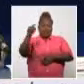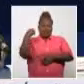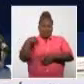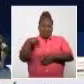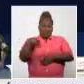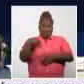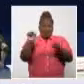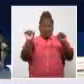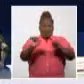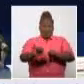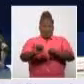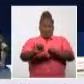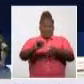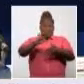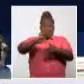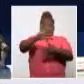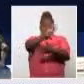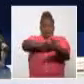5.76.